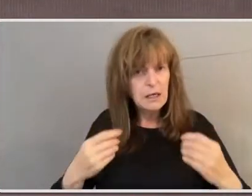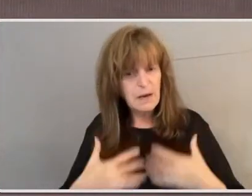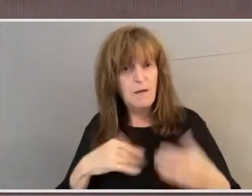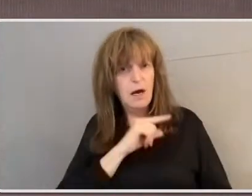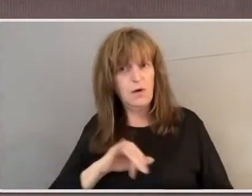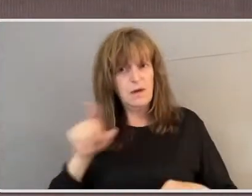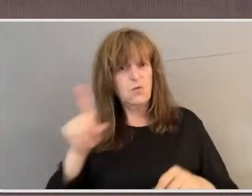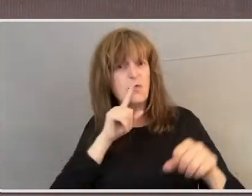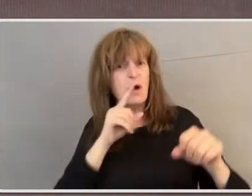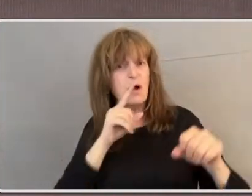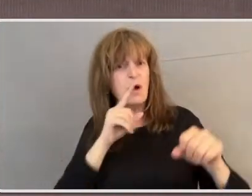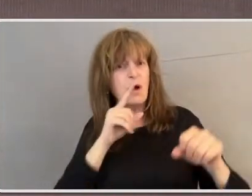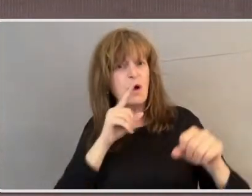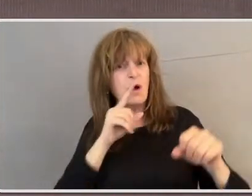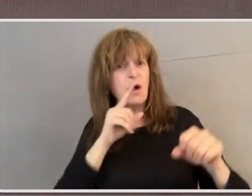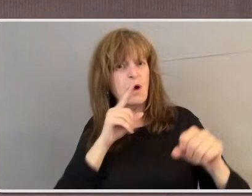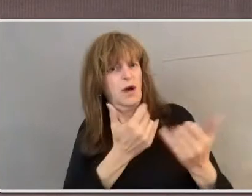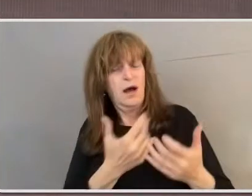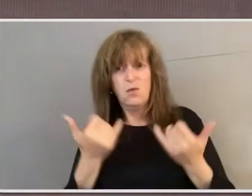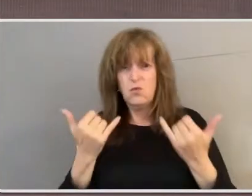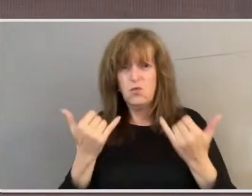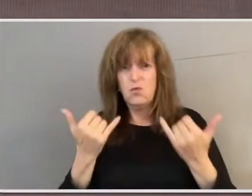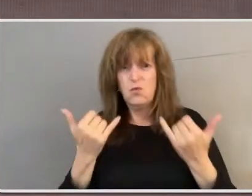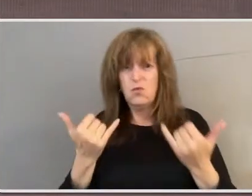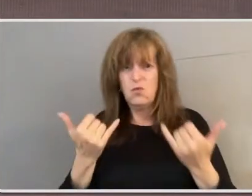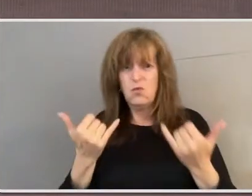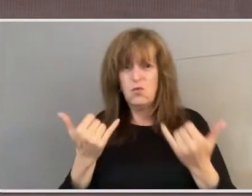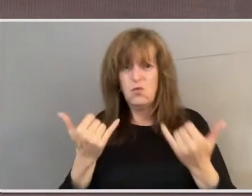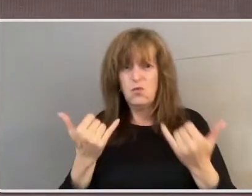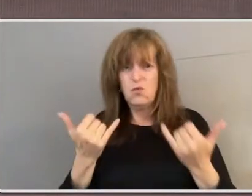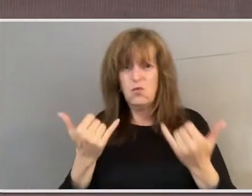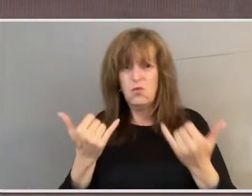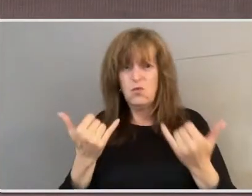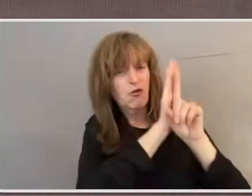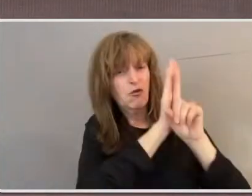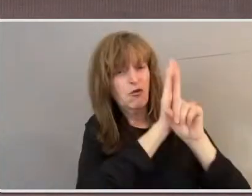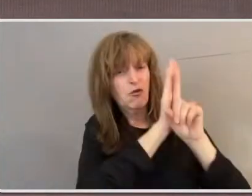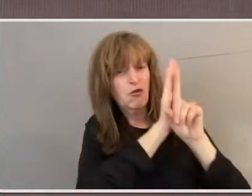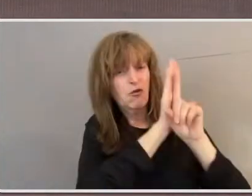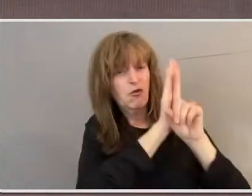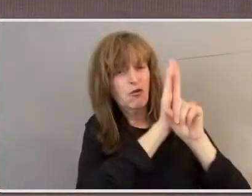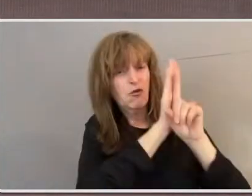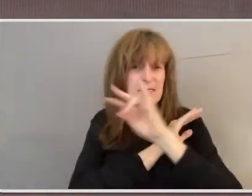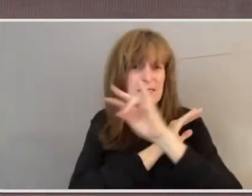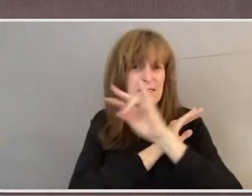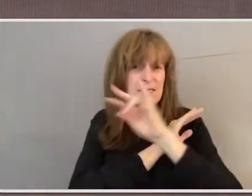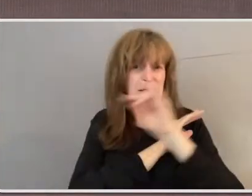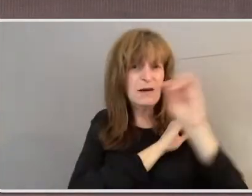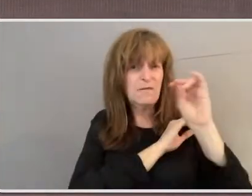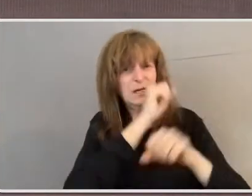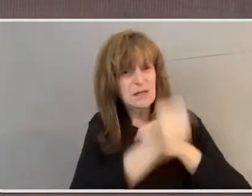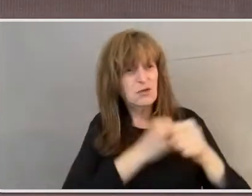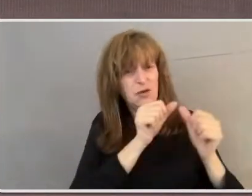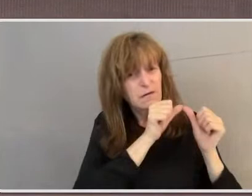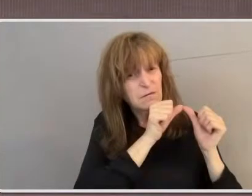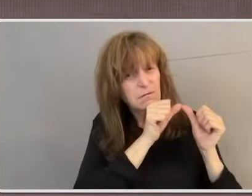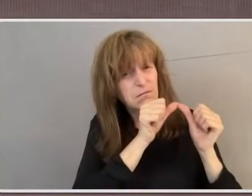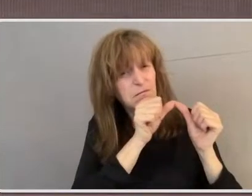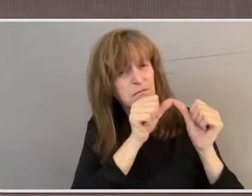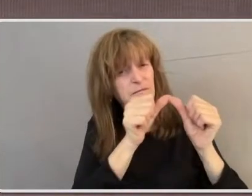marking an extraordinary 70 years of steadfast service to Canada and the